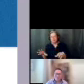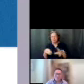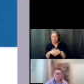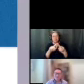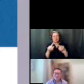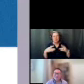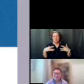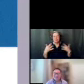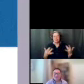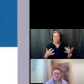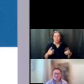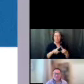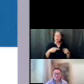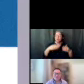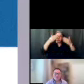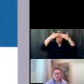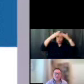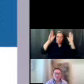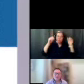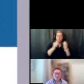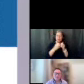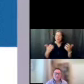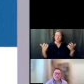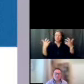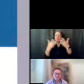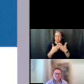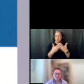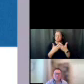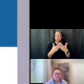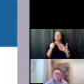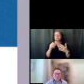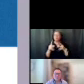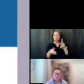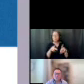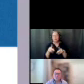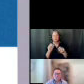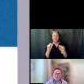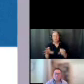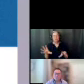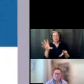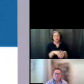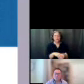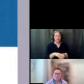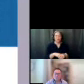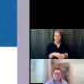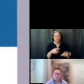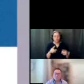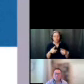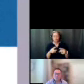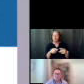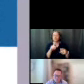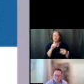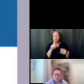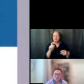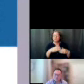or adding things that's more inclusive so all can be involved. So an openness without making assumptions.